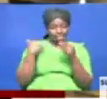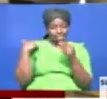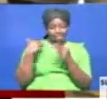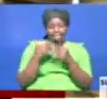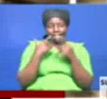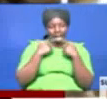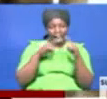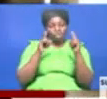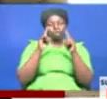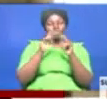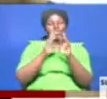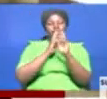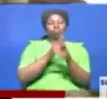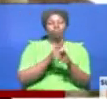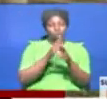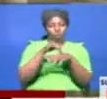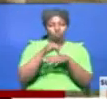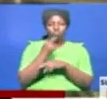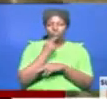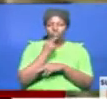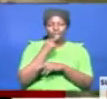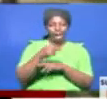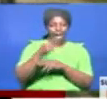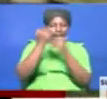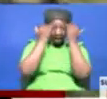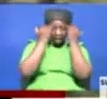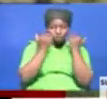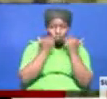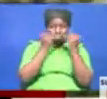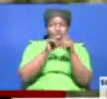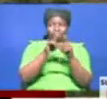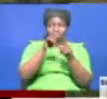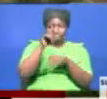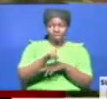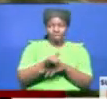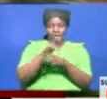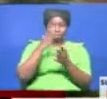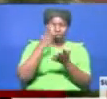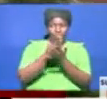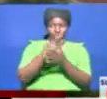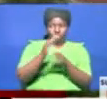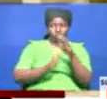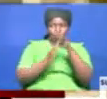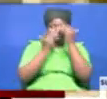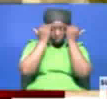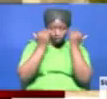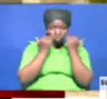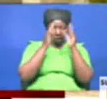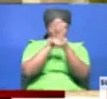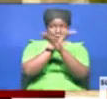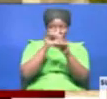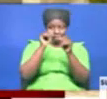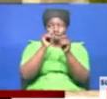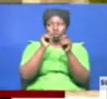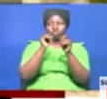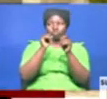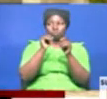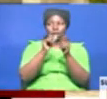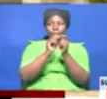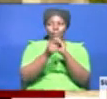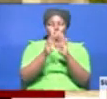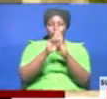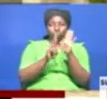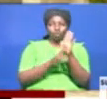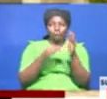on Tuesday. The High Court in the meantime has squashed the Supreme Court's presidential petition amendment rules, barring the